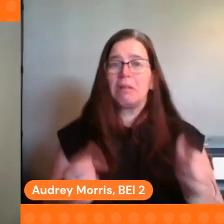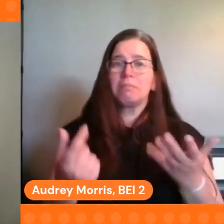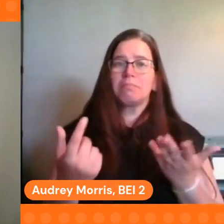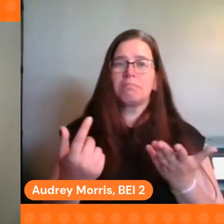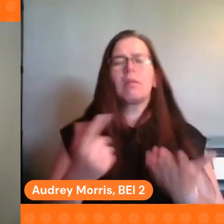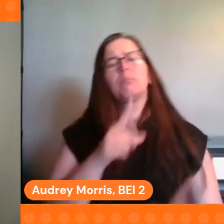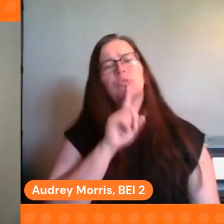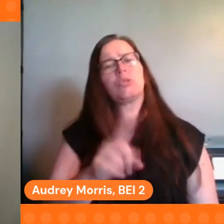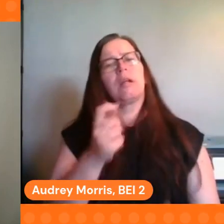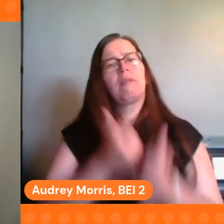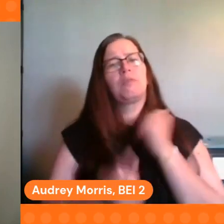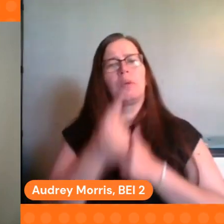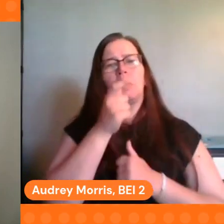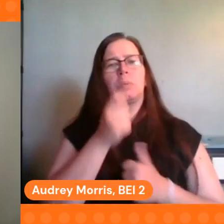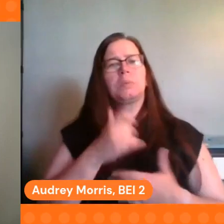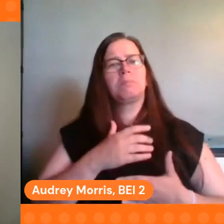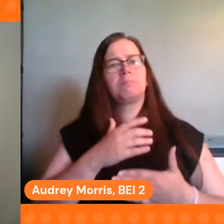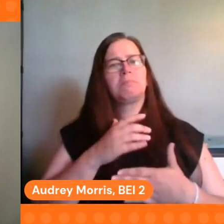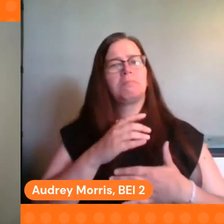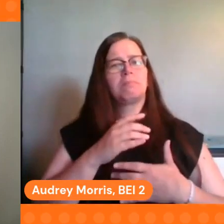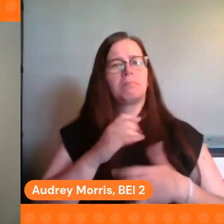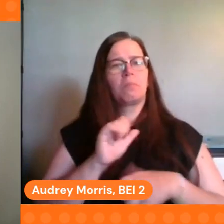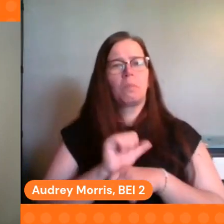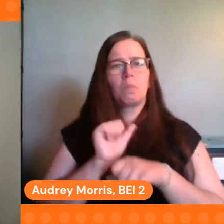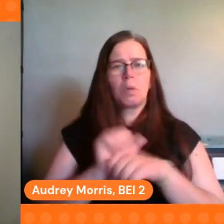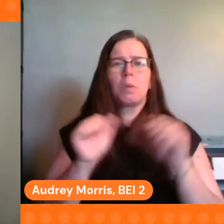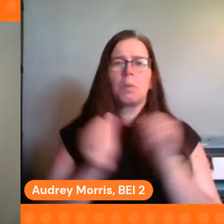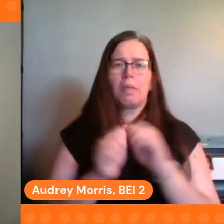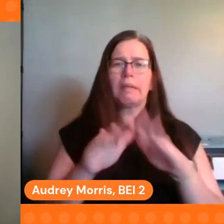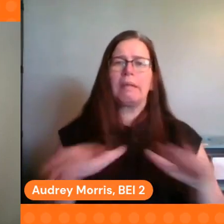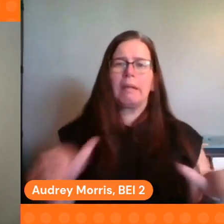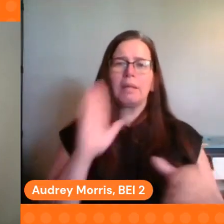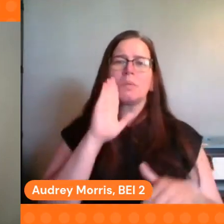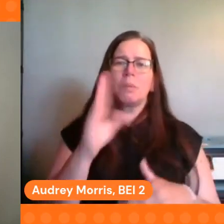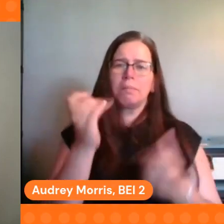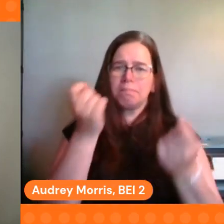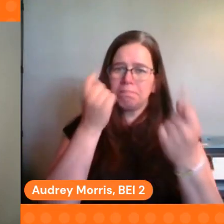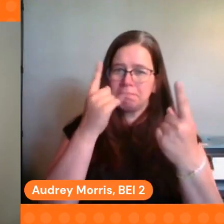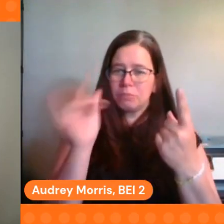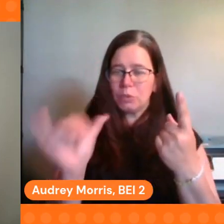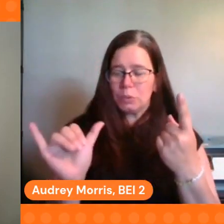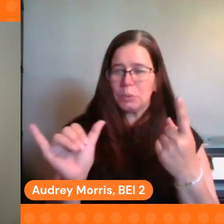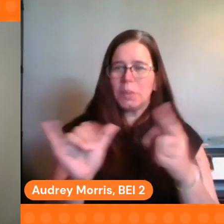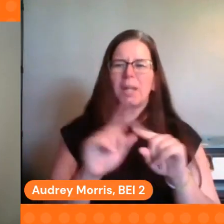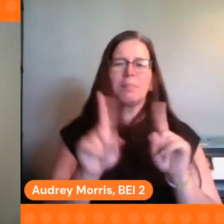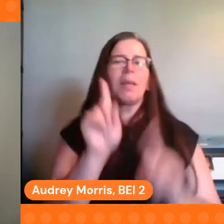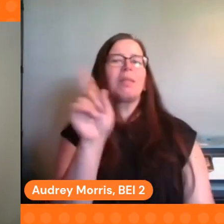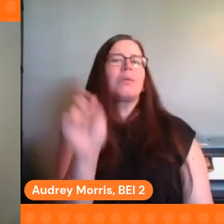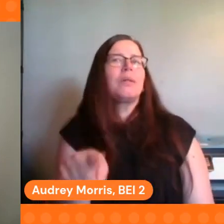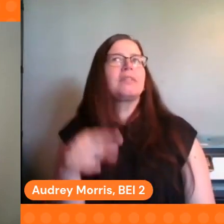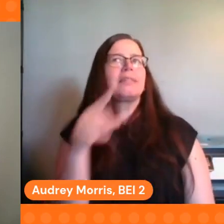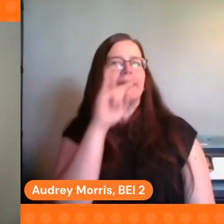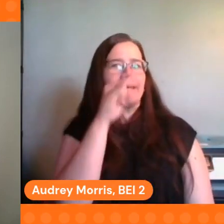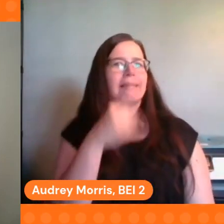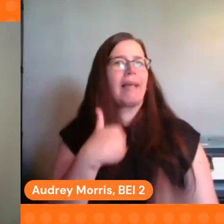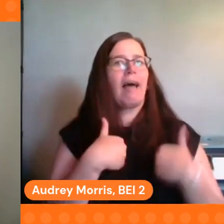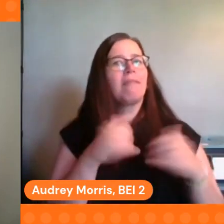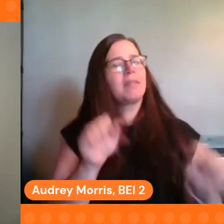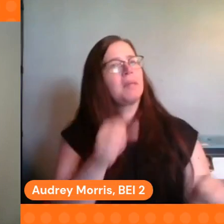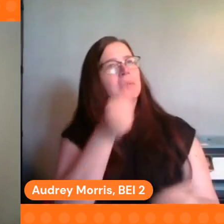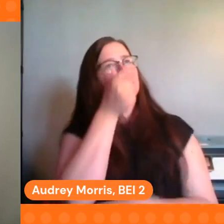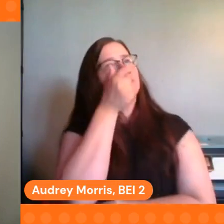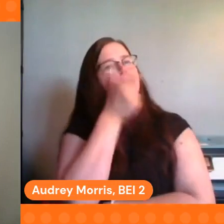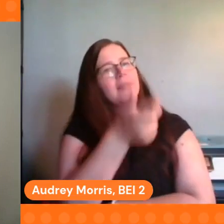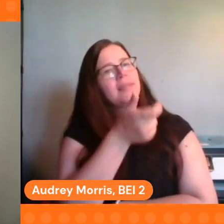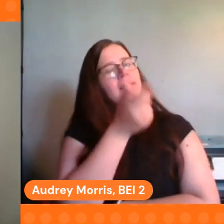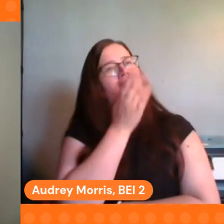spend a lot of time working with groups of kids will understand this. The questions that kids can ask can be so smart and